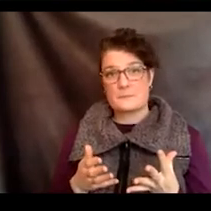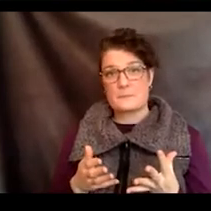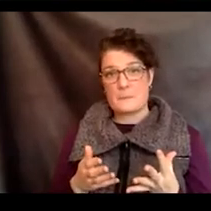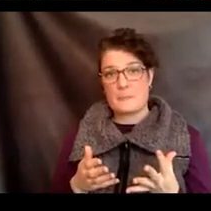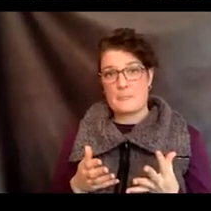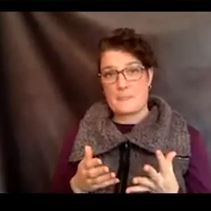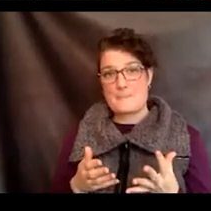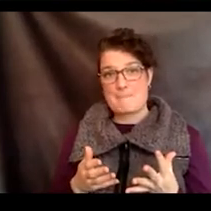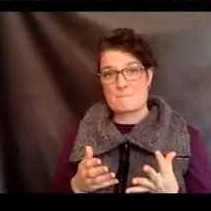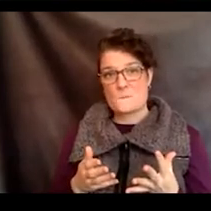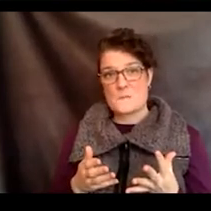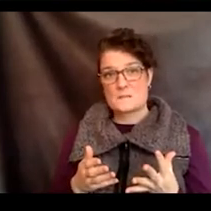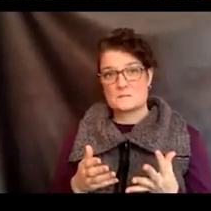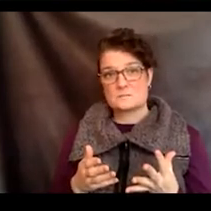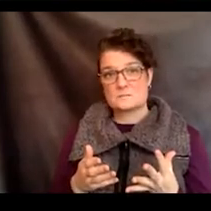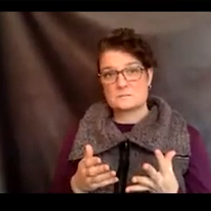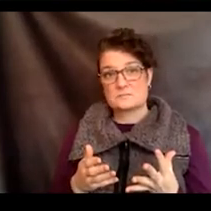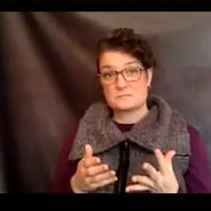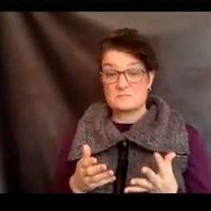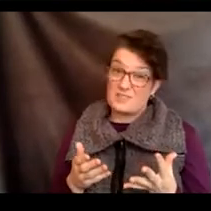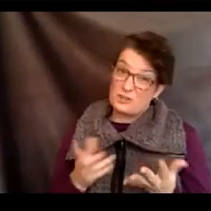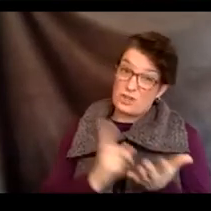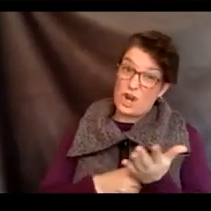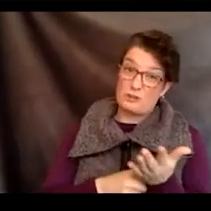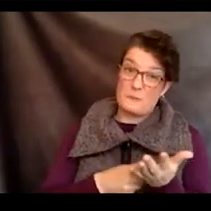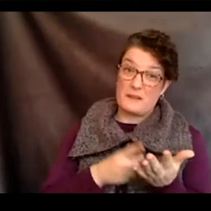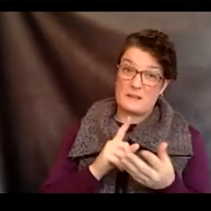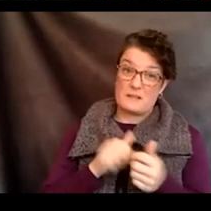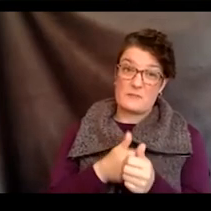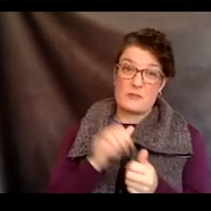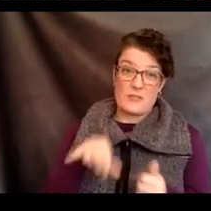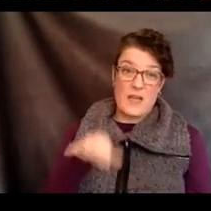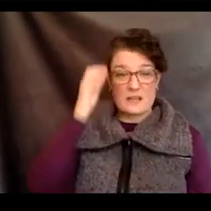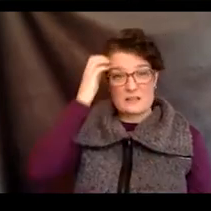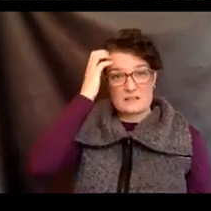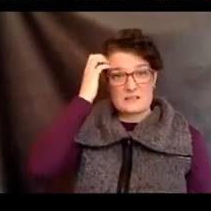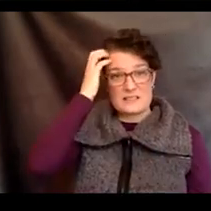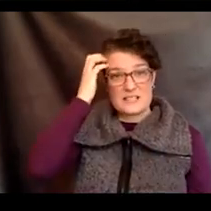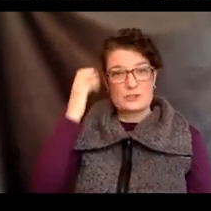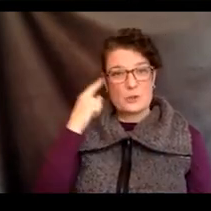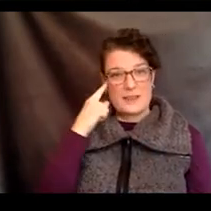you know, that's there's an argument for that. And so I think there's just,